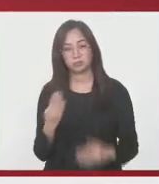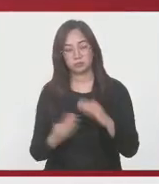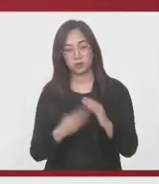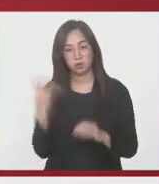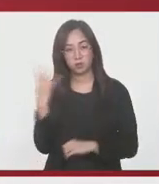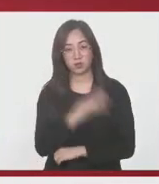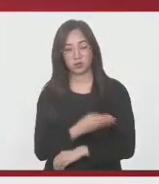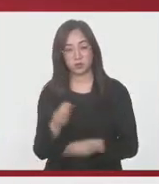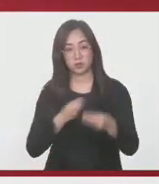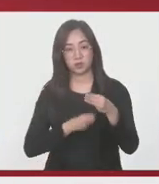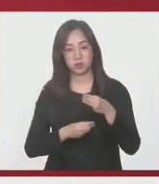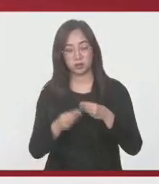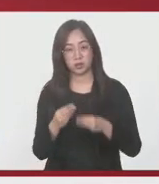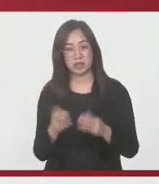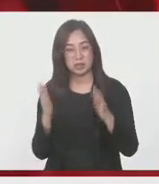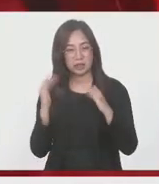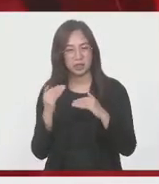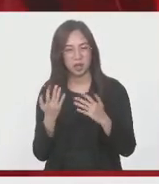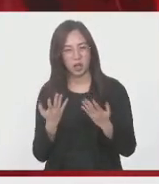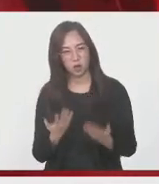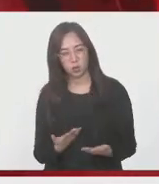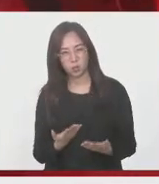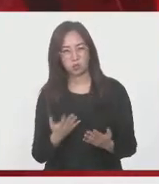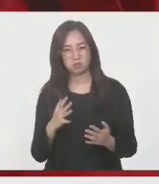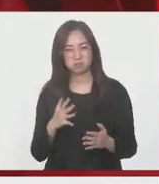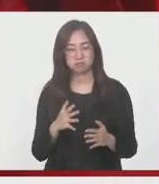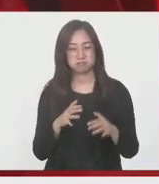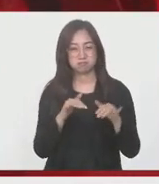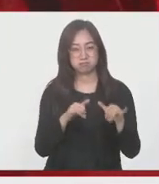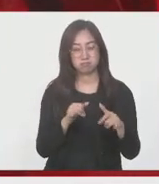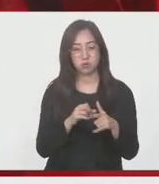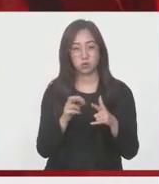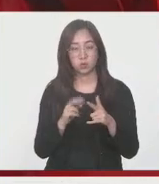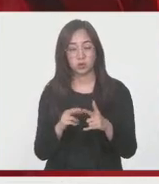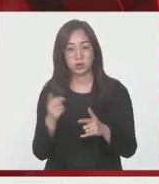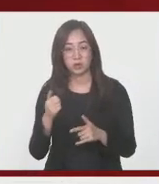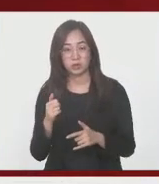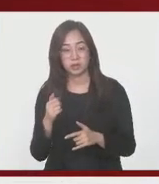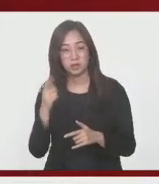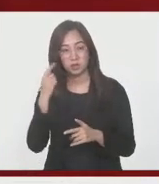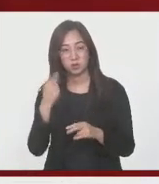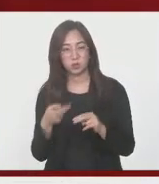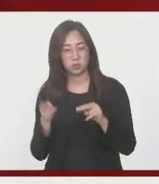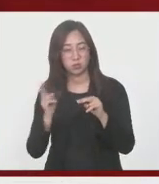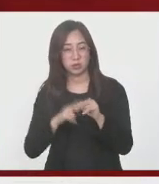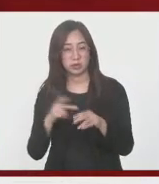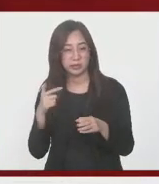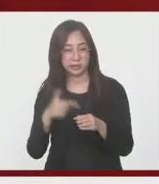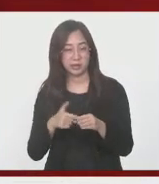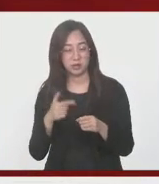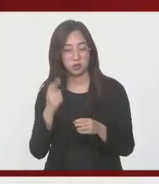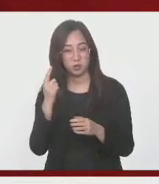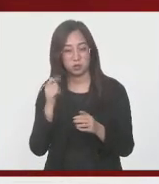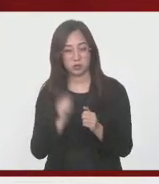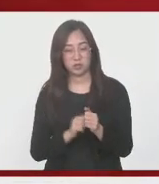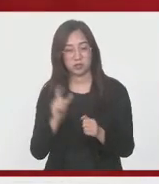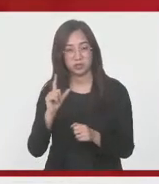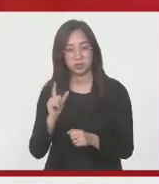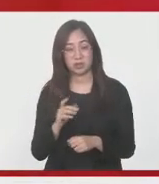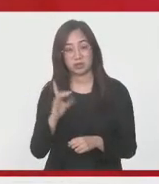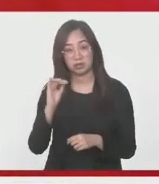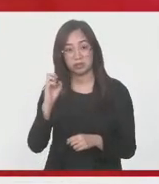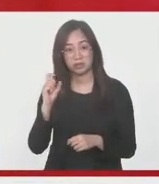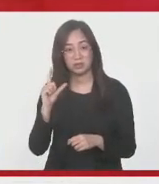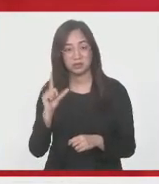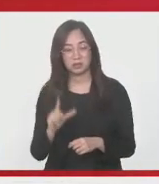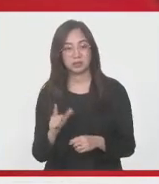trade, motorists would either expect a stagnant price or a 10 centavo increase in gasoline per liter. Diesel per liter,